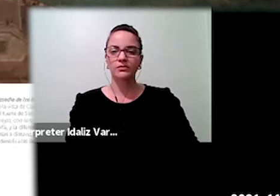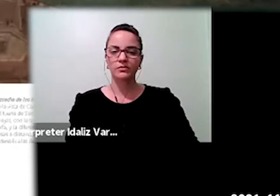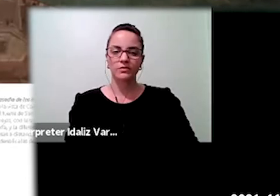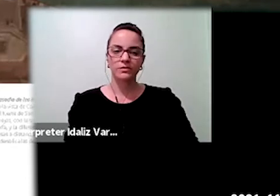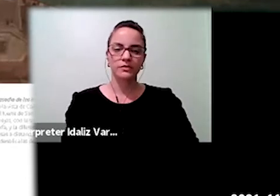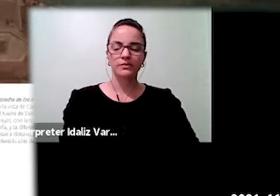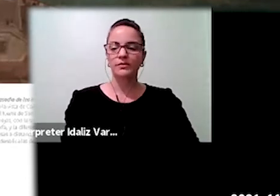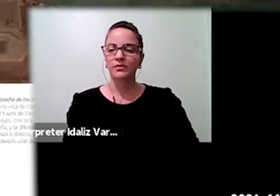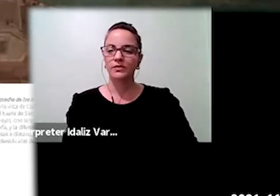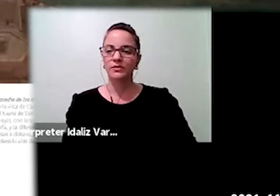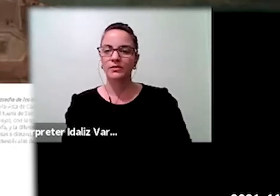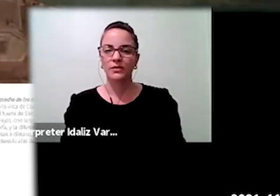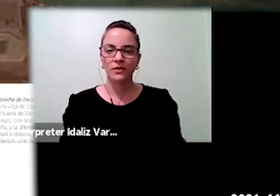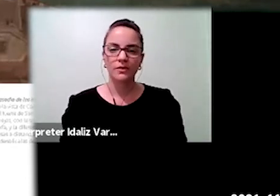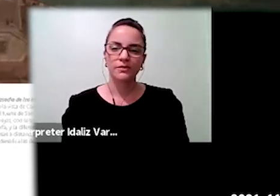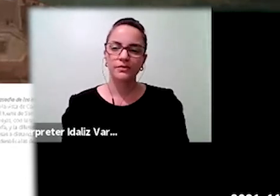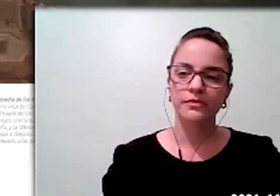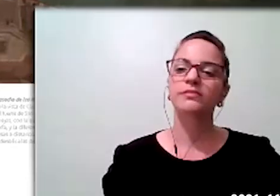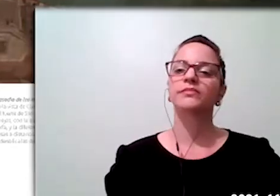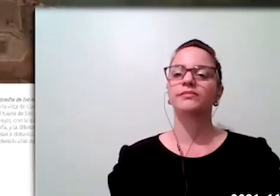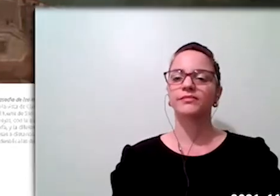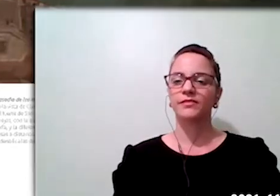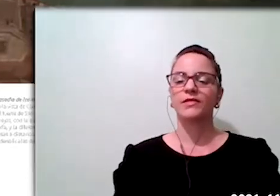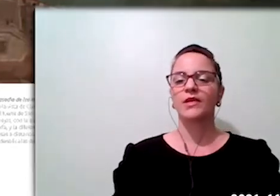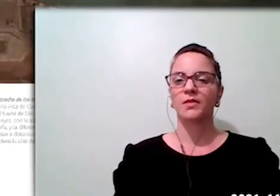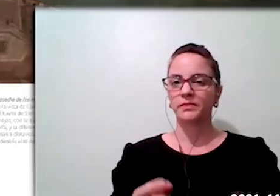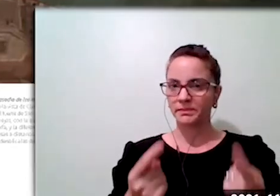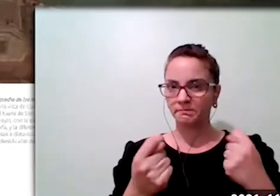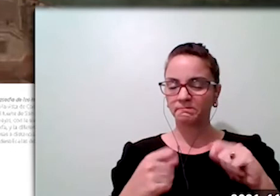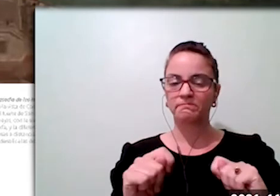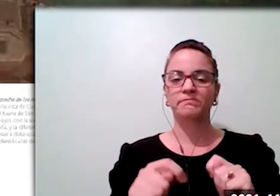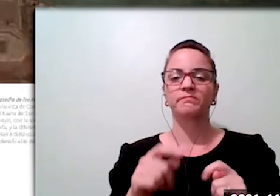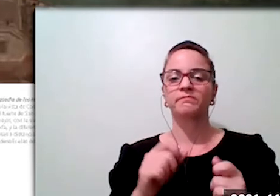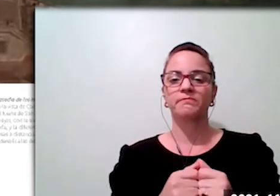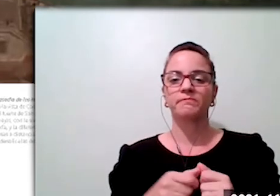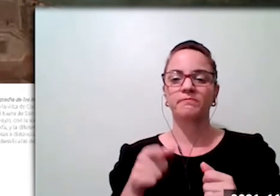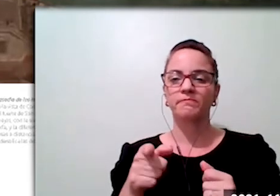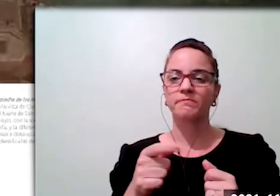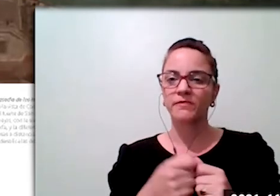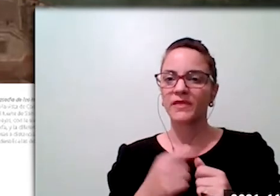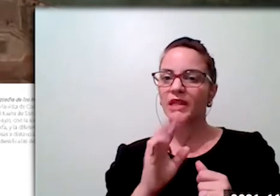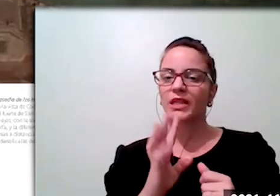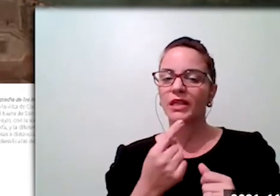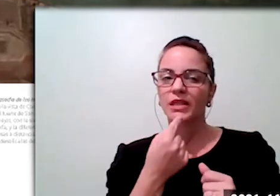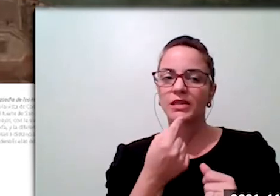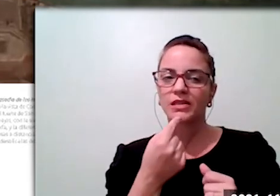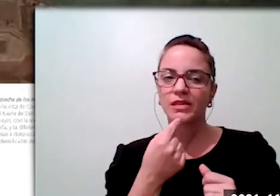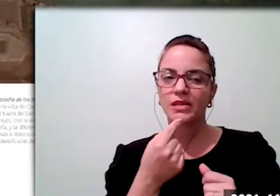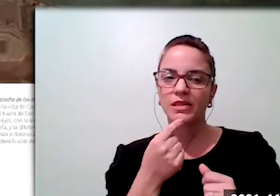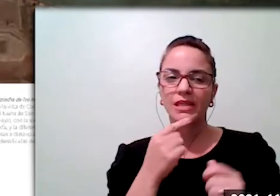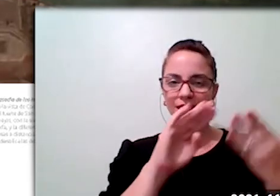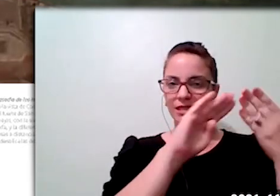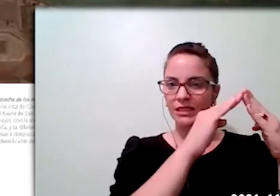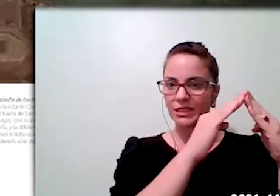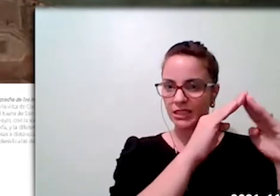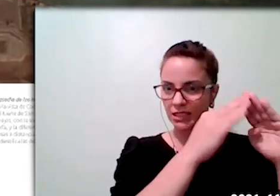the urban representation, complements, and deepens that understanding of the complex allegorical sense of the city,